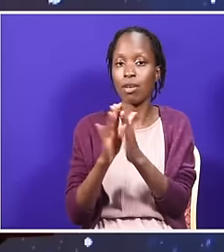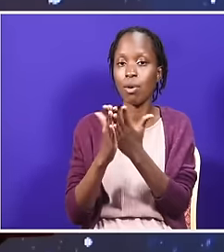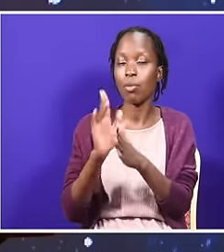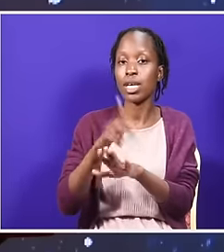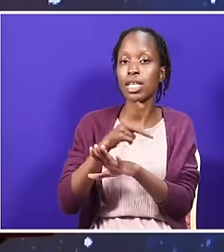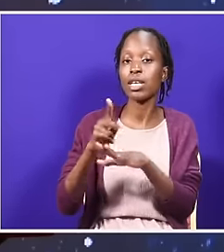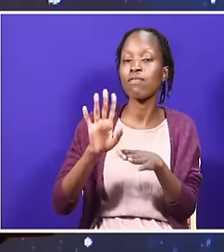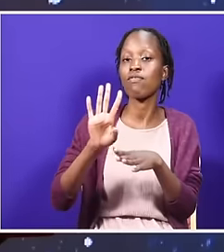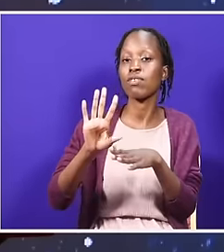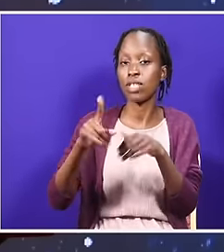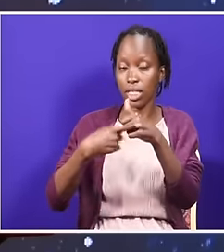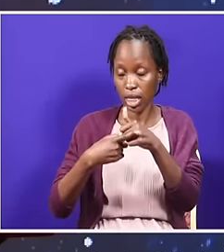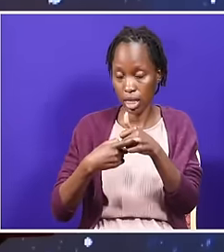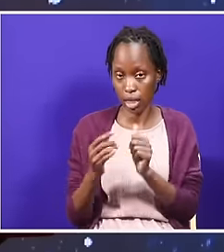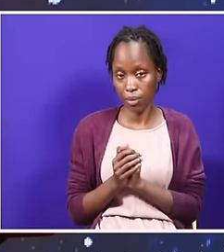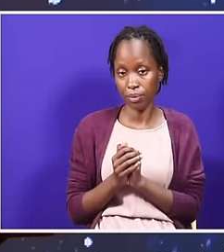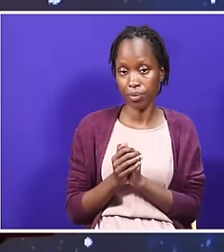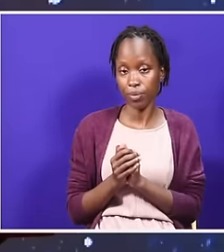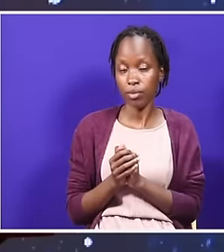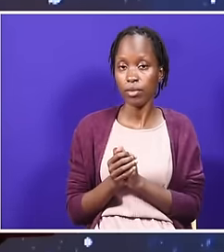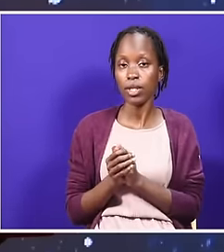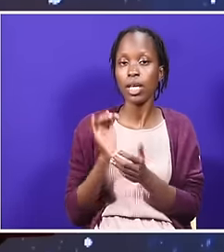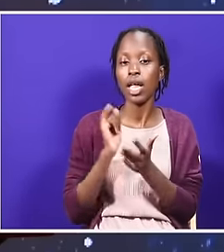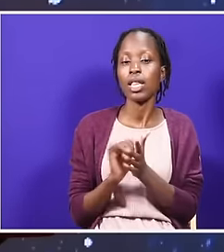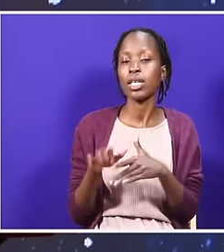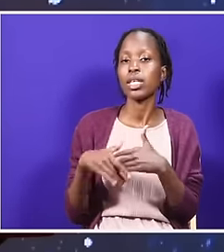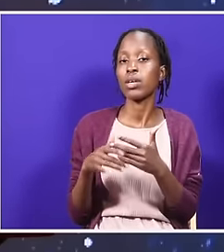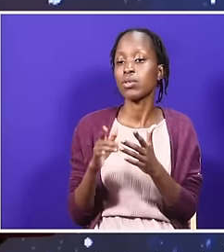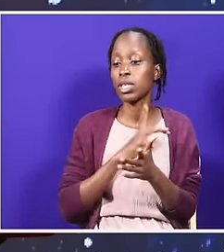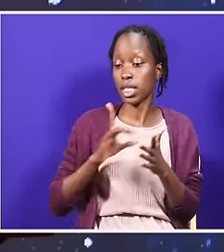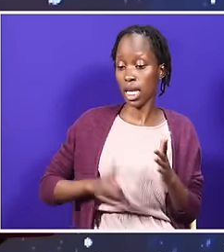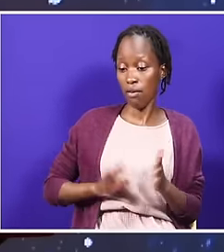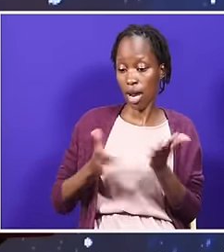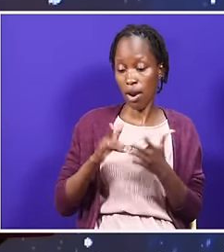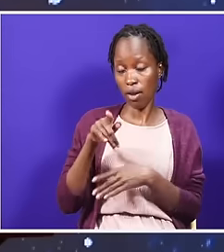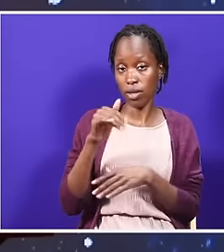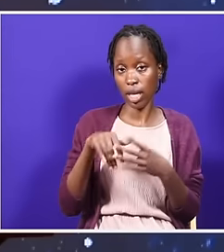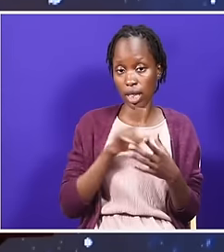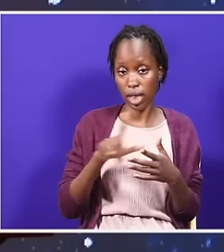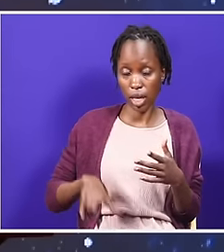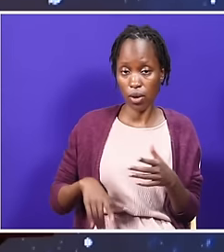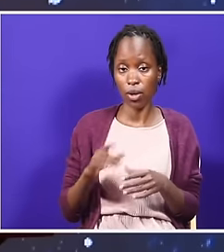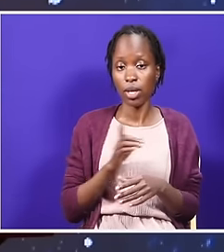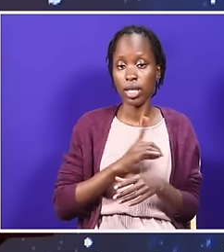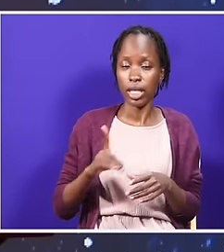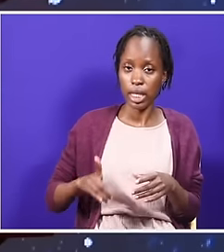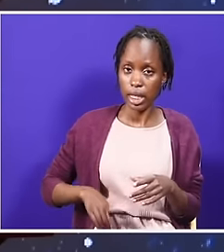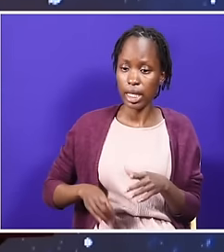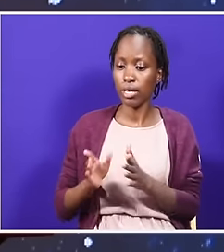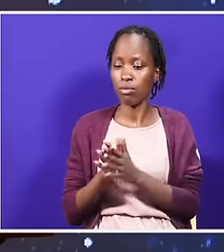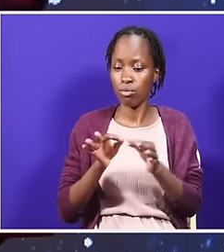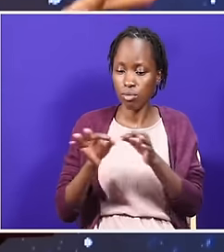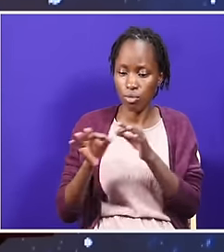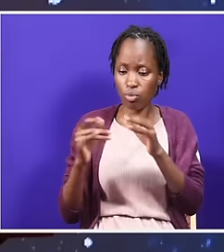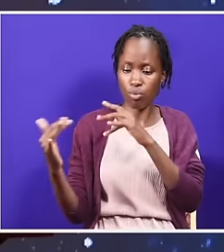this psalm during this time. This is how he encouraged himself in the Lord. You know how he does? He describes the